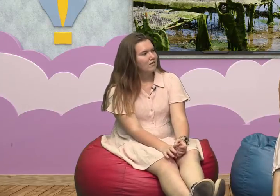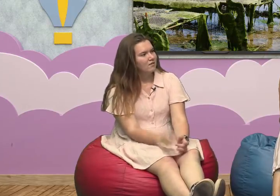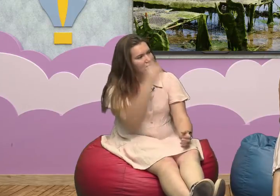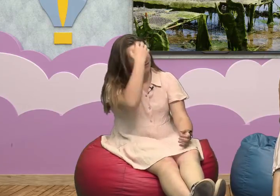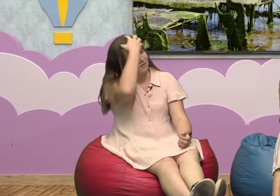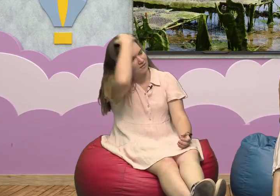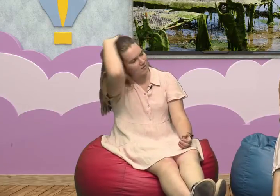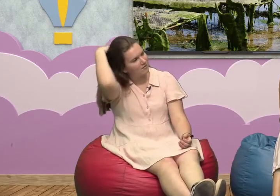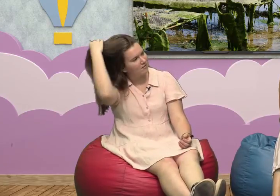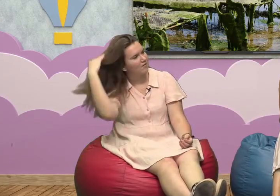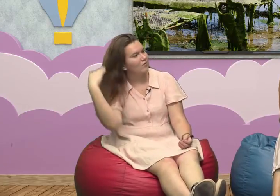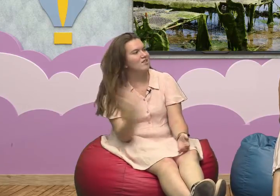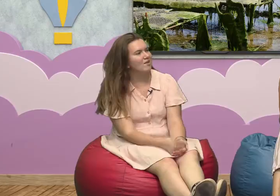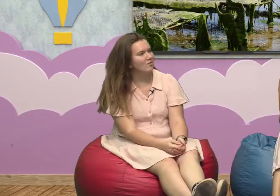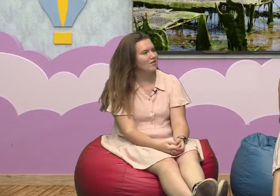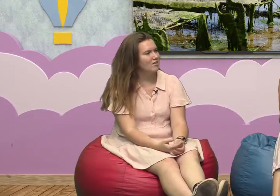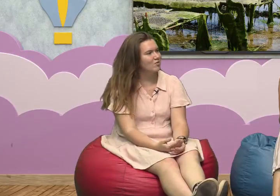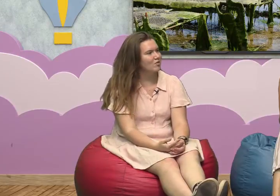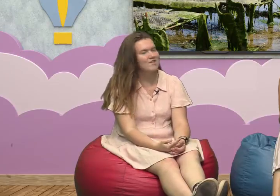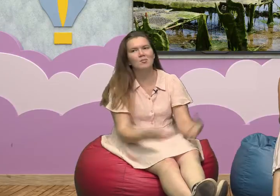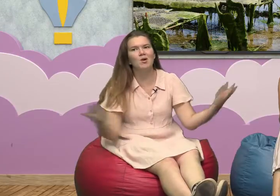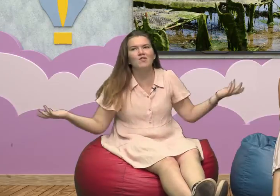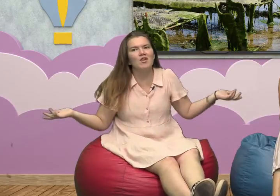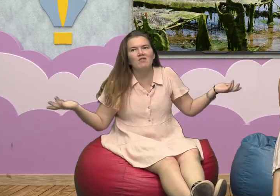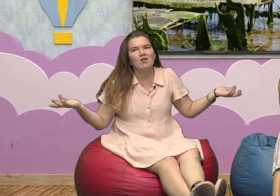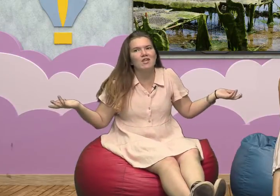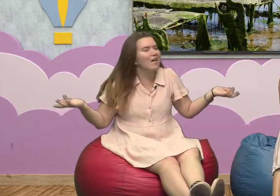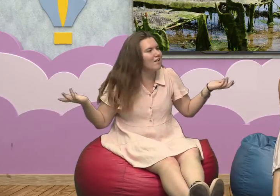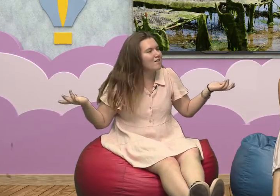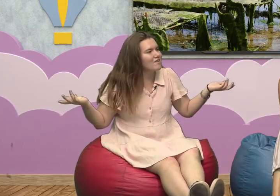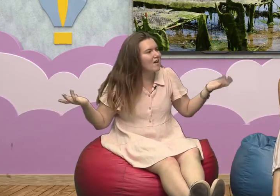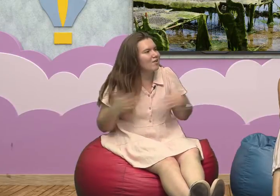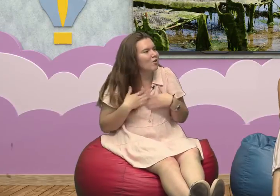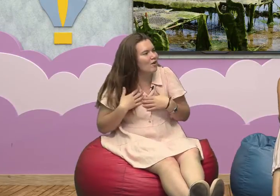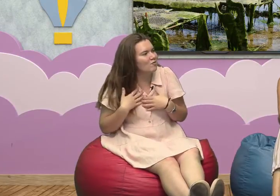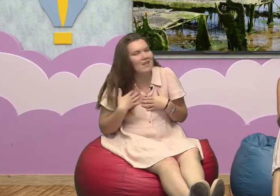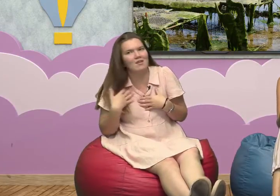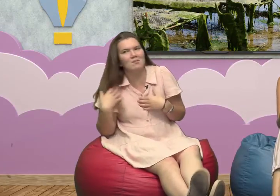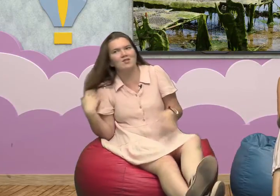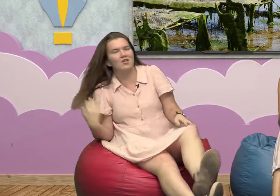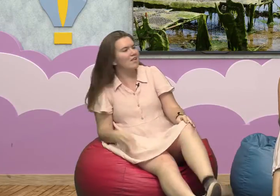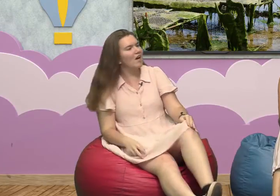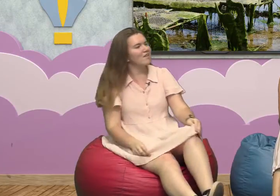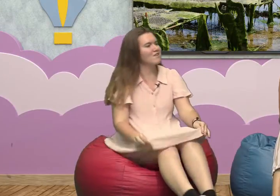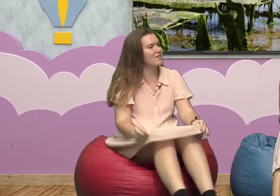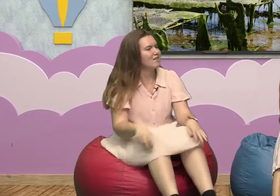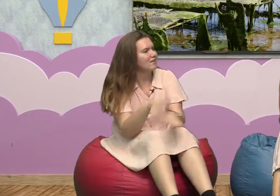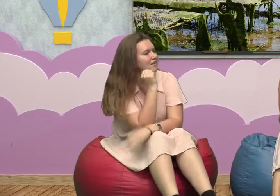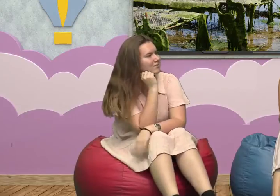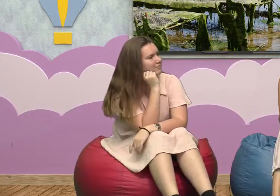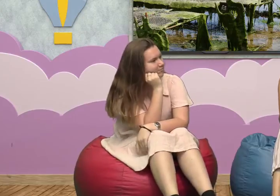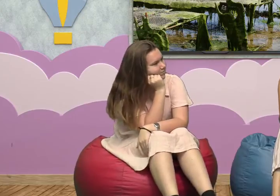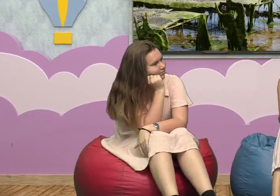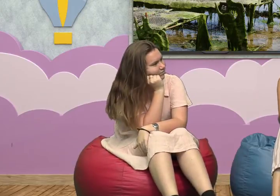we travel, we need to make a pit stop there. We definitely do, because they're both very, very nice. Yeah, I bet it's like, they're very nice. Is